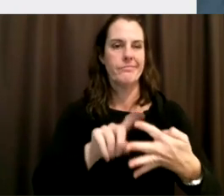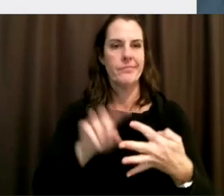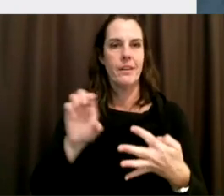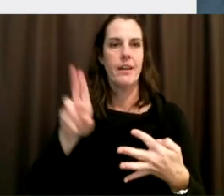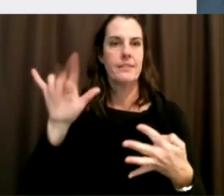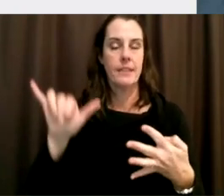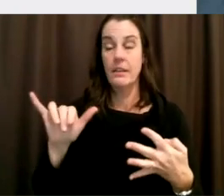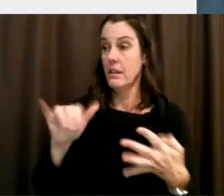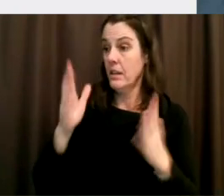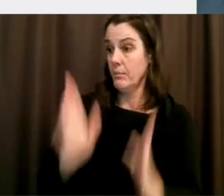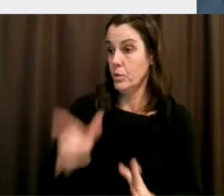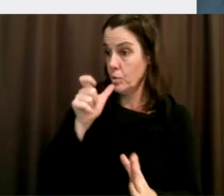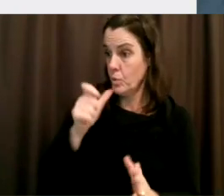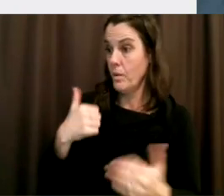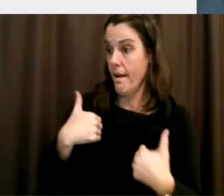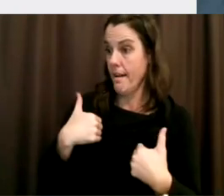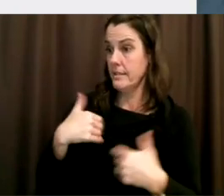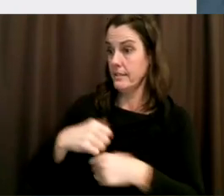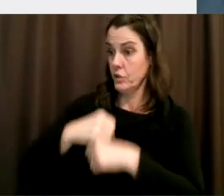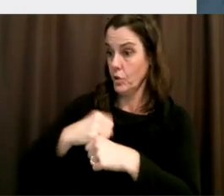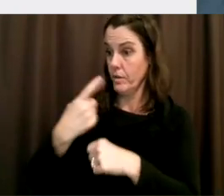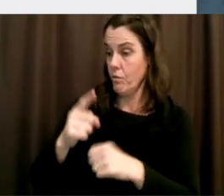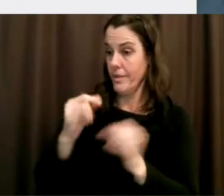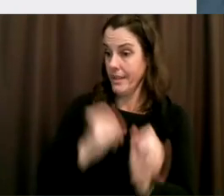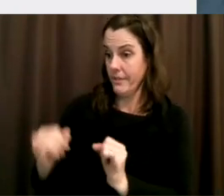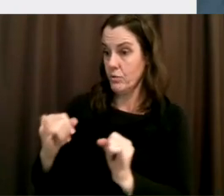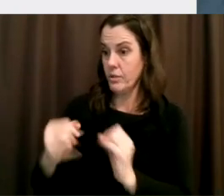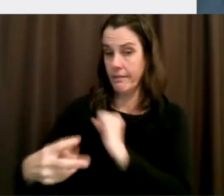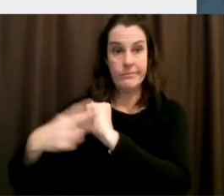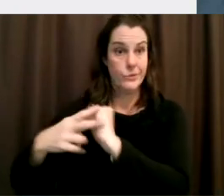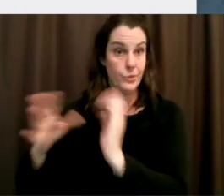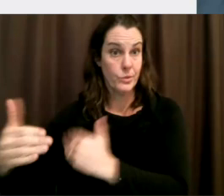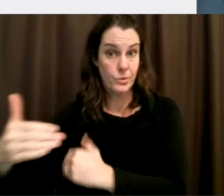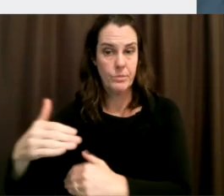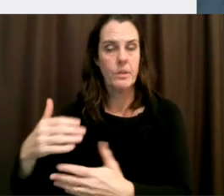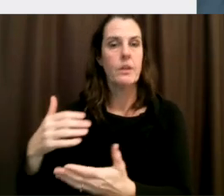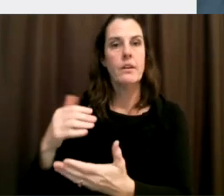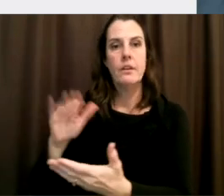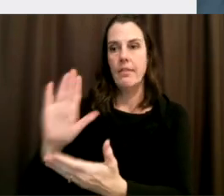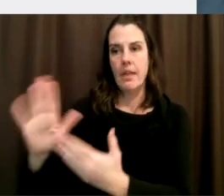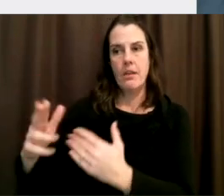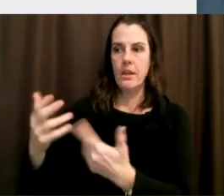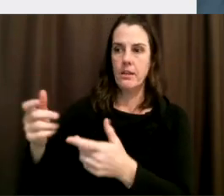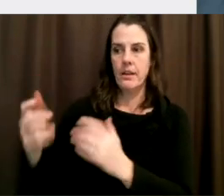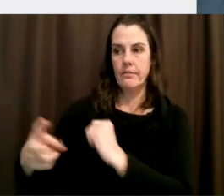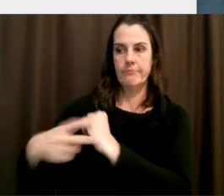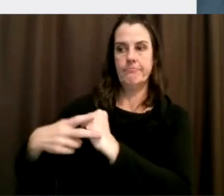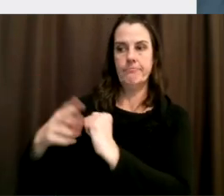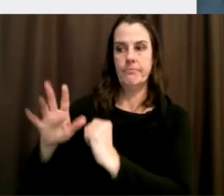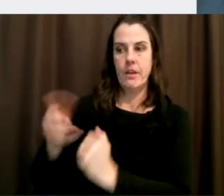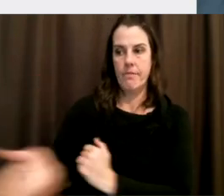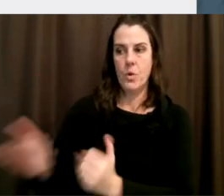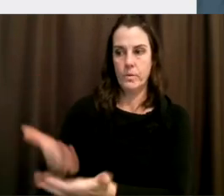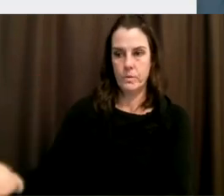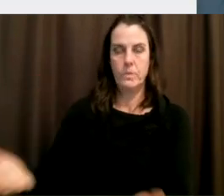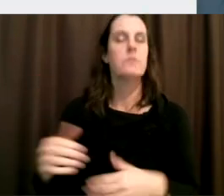charge of maintaining the security of the inventory storage room, right? Like they are the custodian of those goods. We